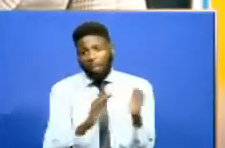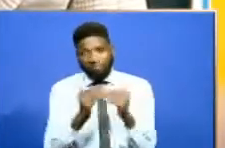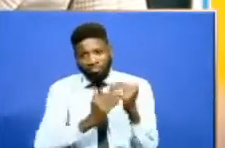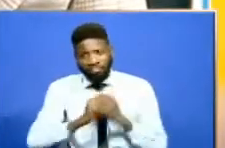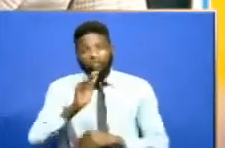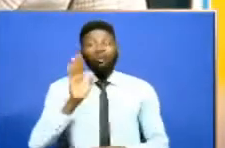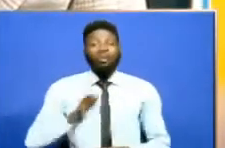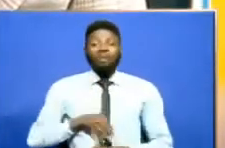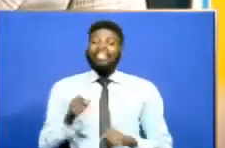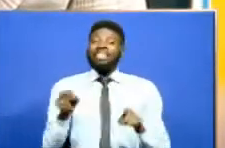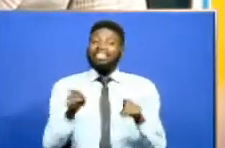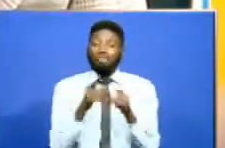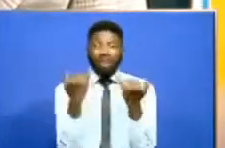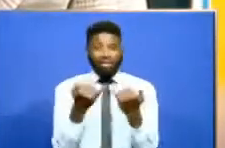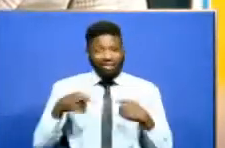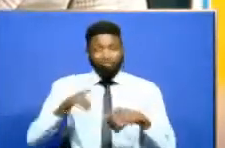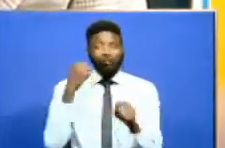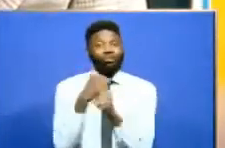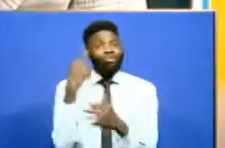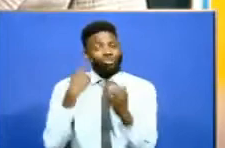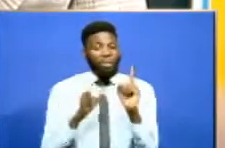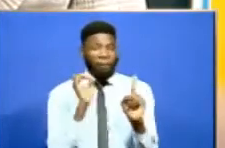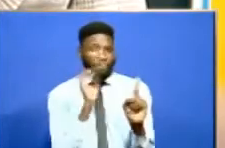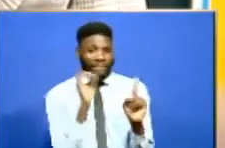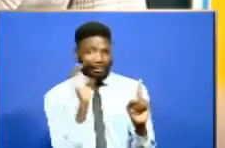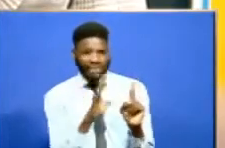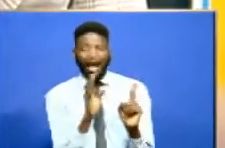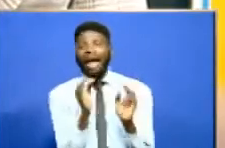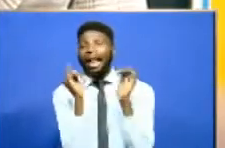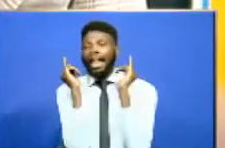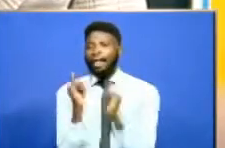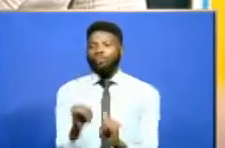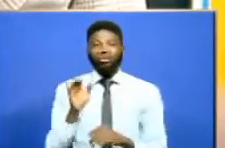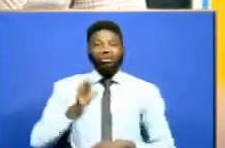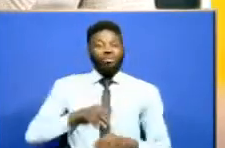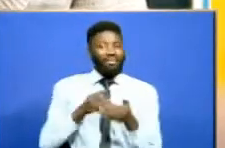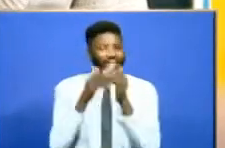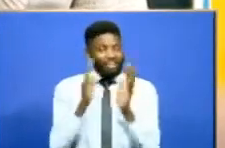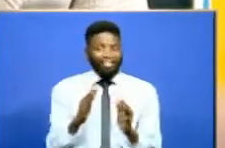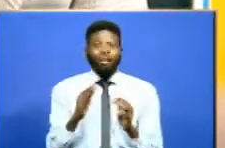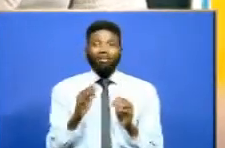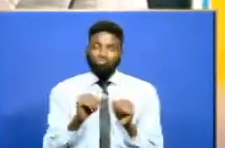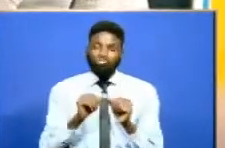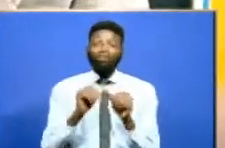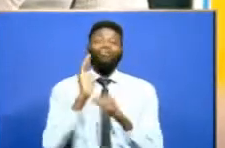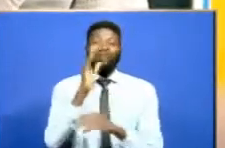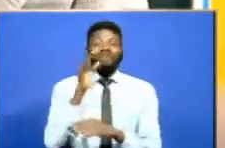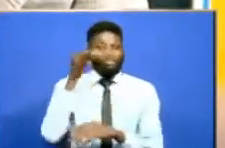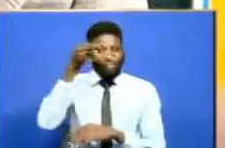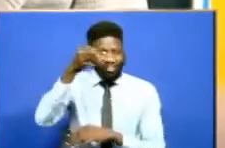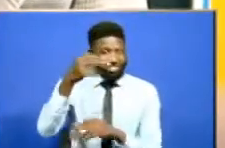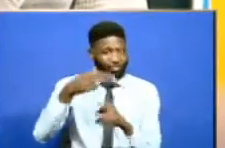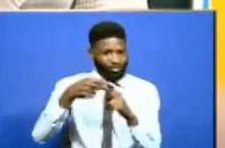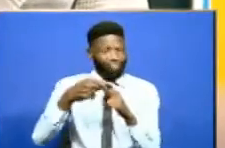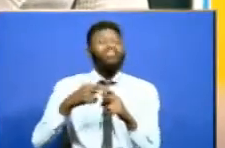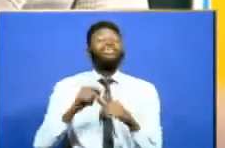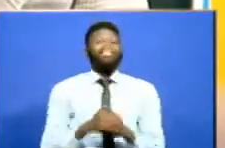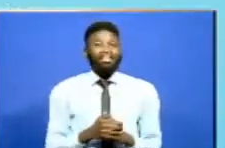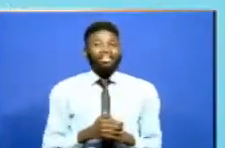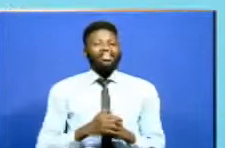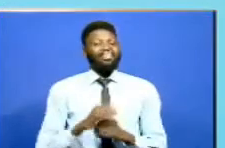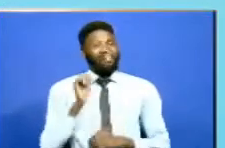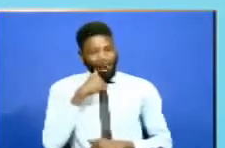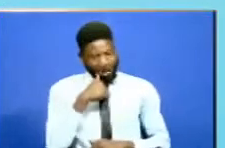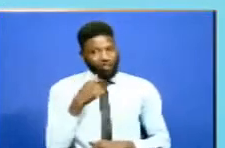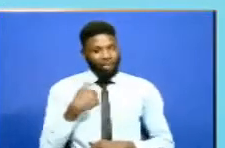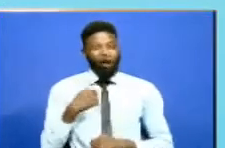doing currently to mentor upcoming women leaders. We'll be picking up this conversation in the near future. Yes. It has been a pleasure doing this for you,